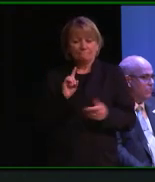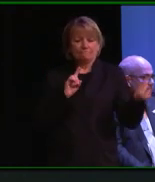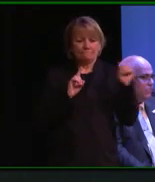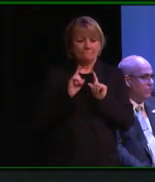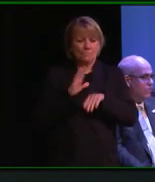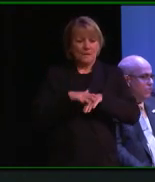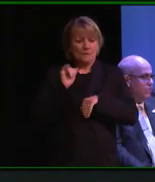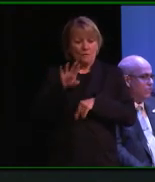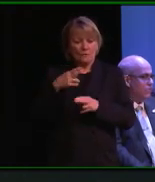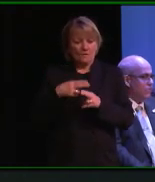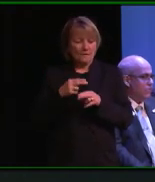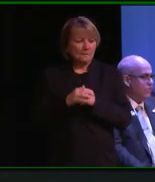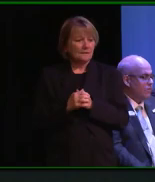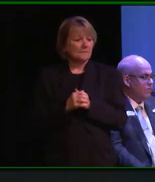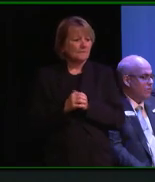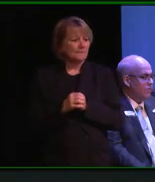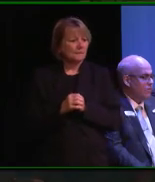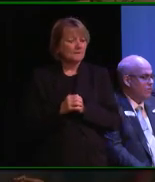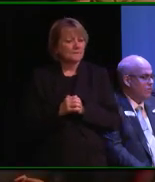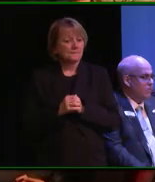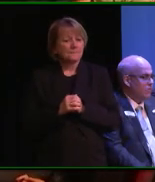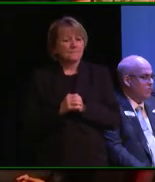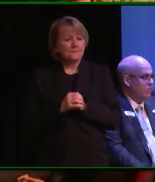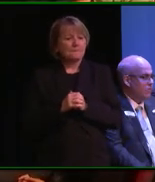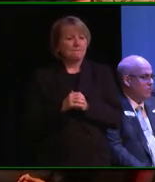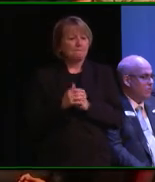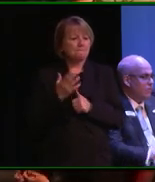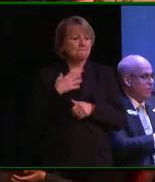name. Juan Carlos Alberto.